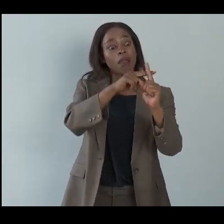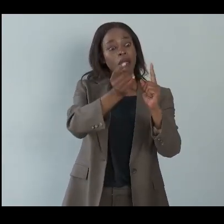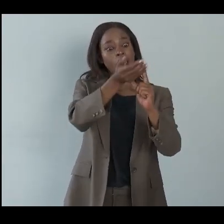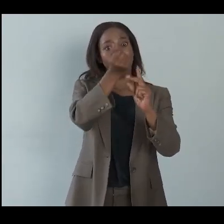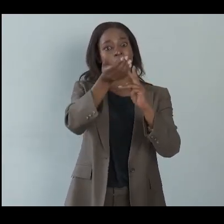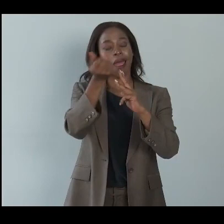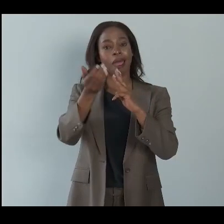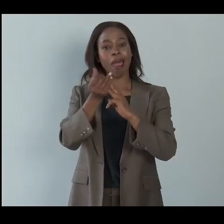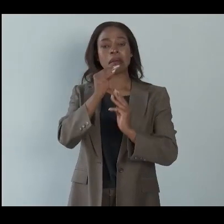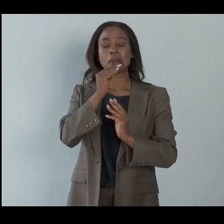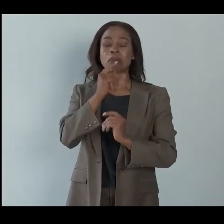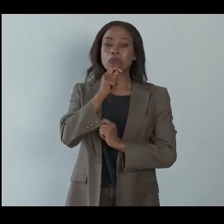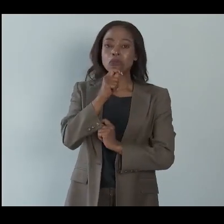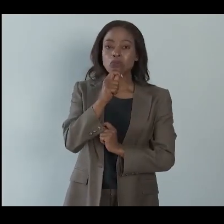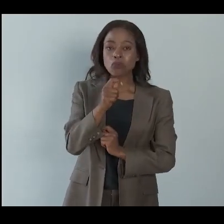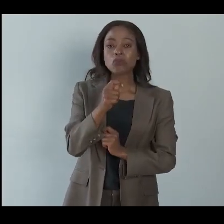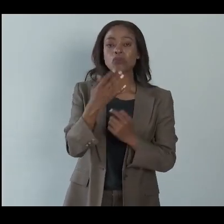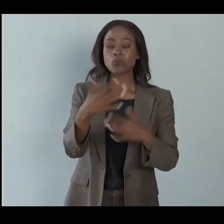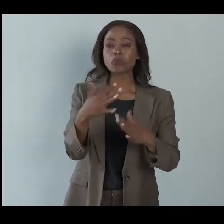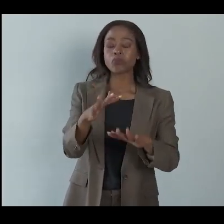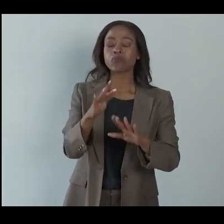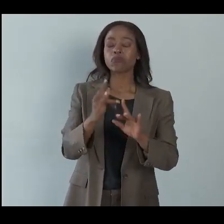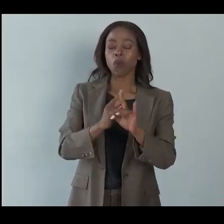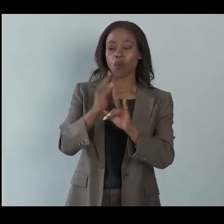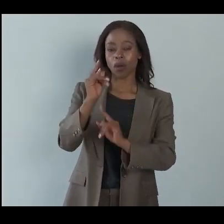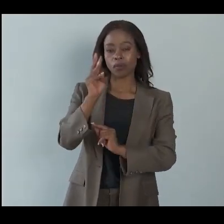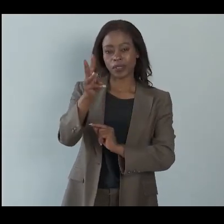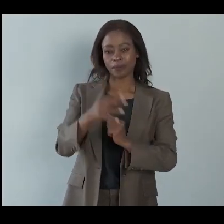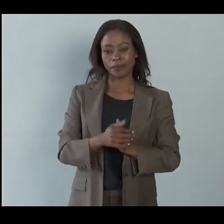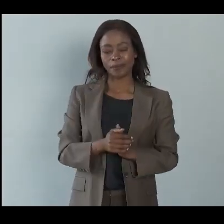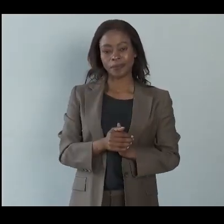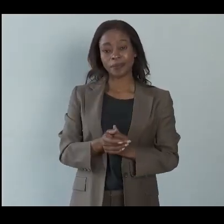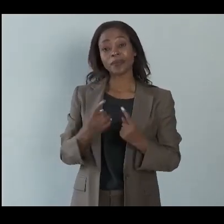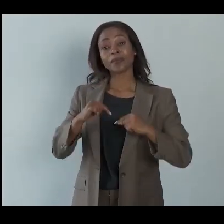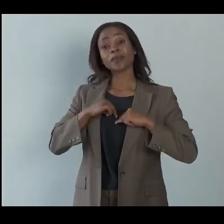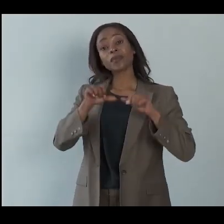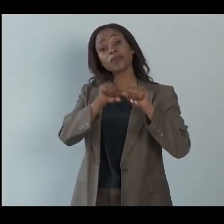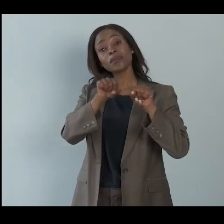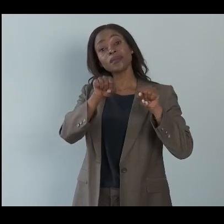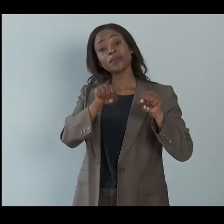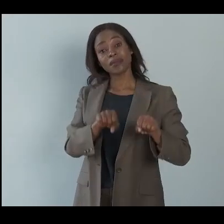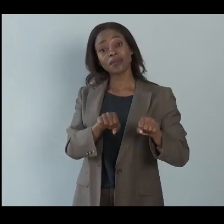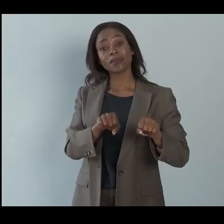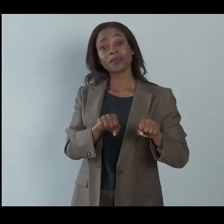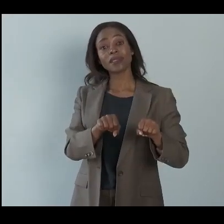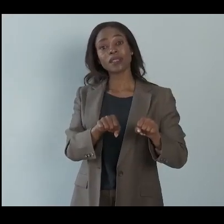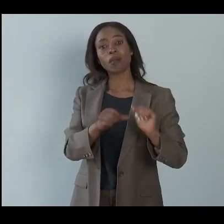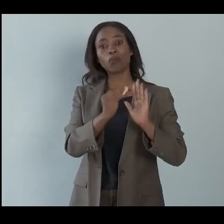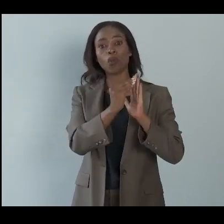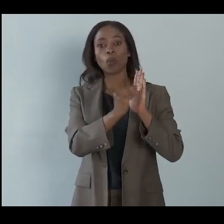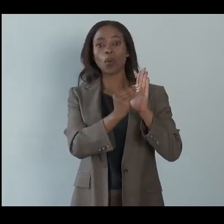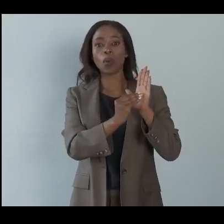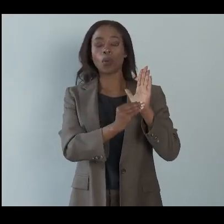towards realizing our full potential. Externally, Altron Systems Integration's notable achievements were highlighted by the following